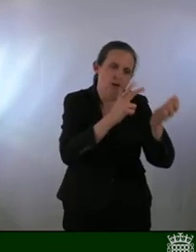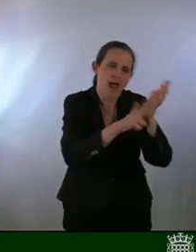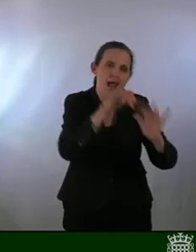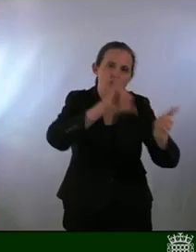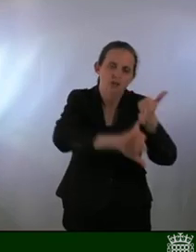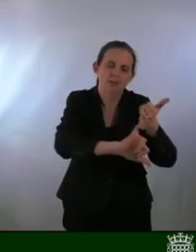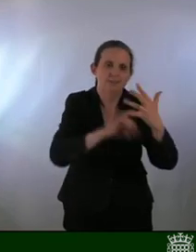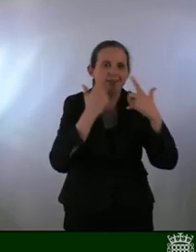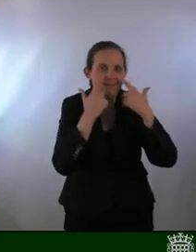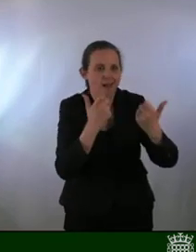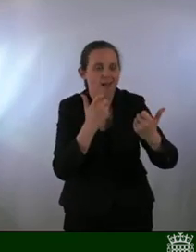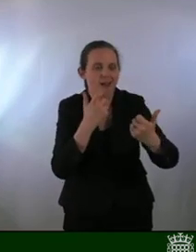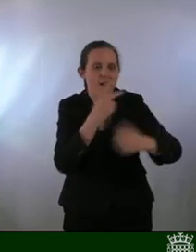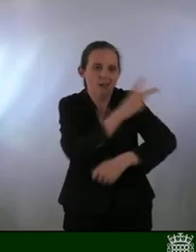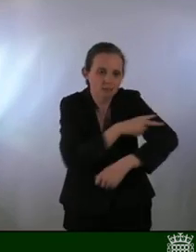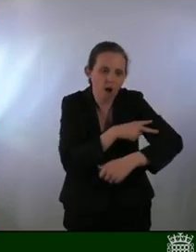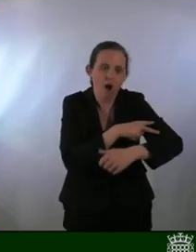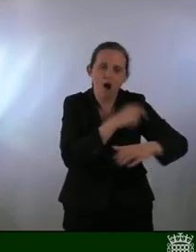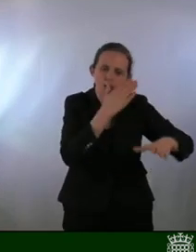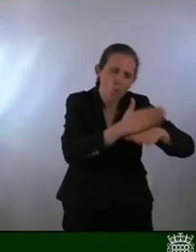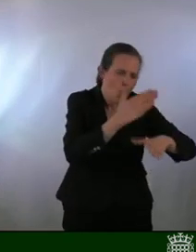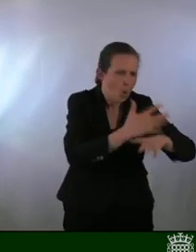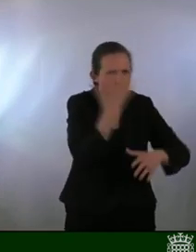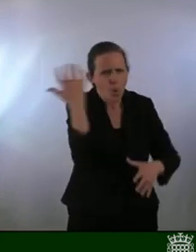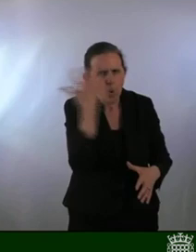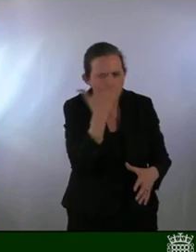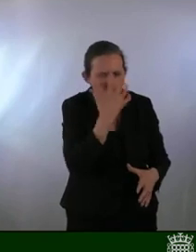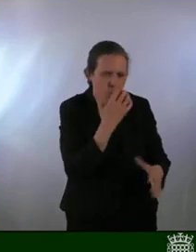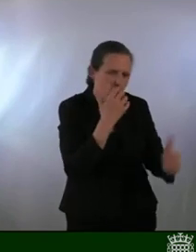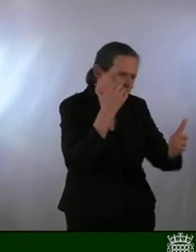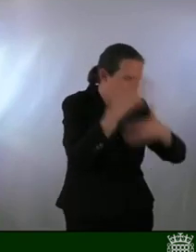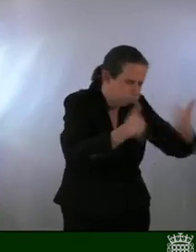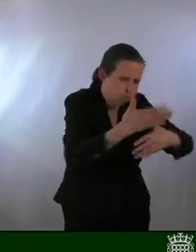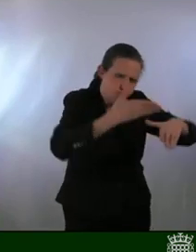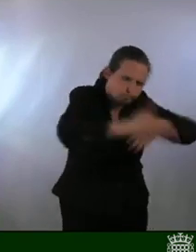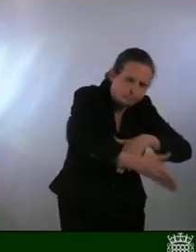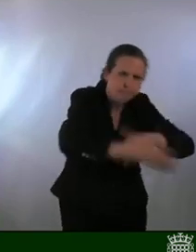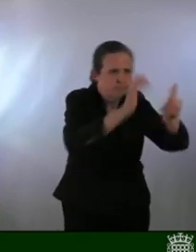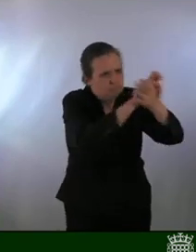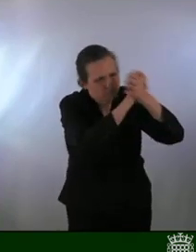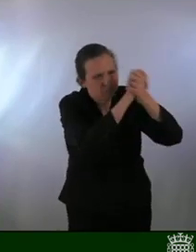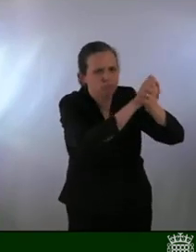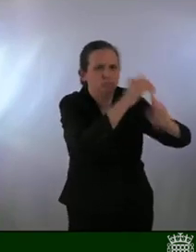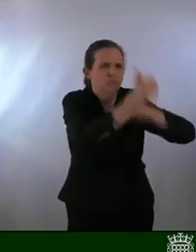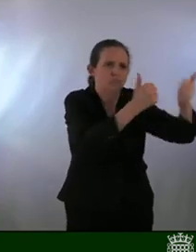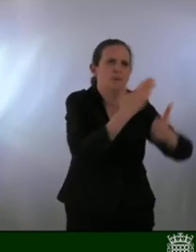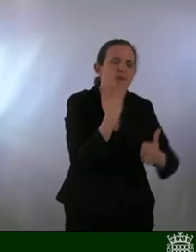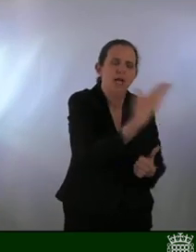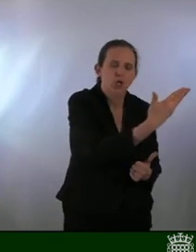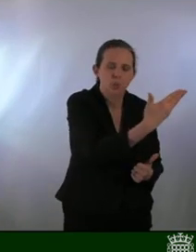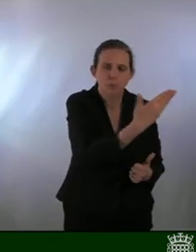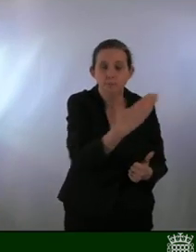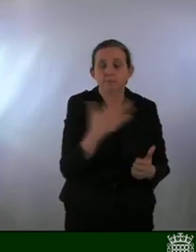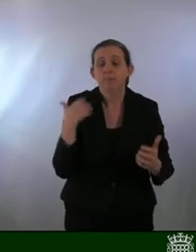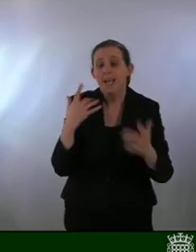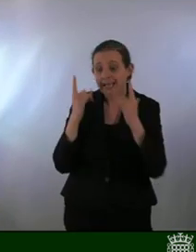and pay tribute to the immense public support out there by community organisations. Whilst we are no longer performing community